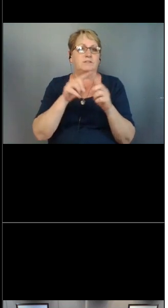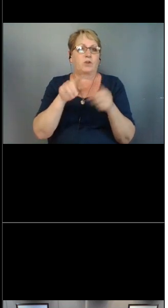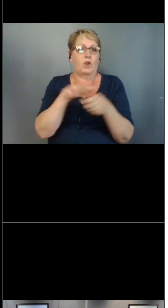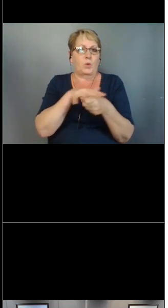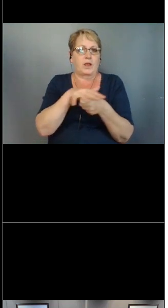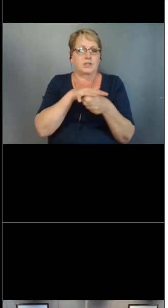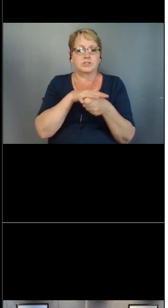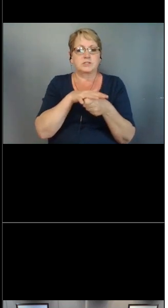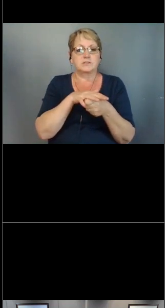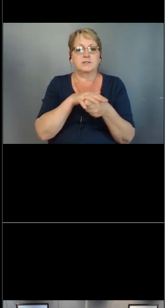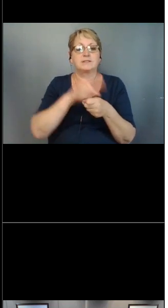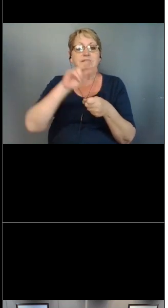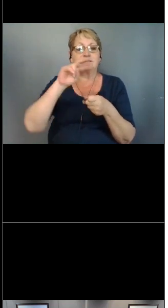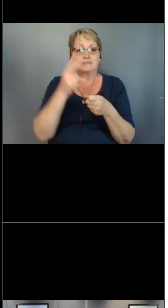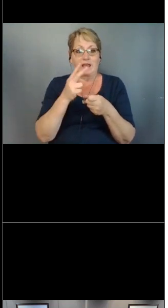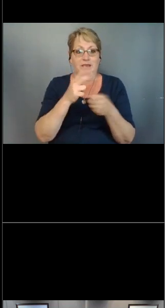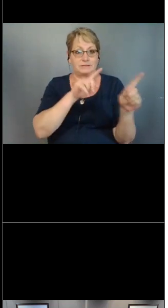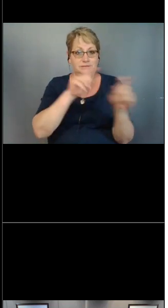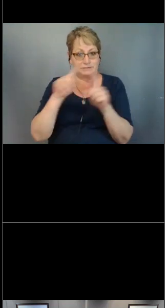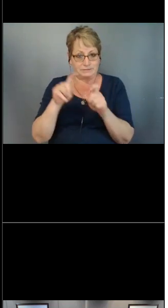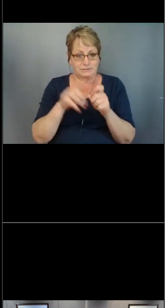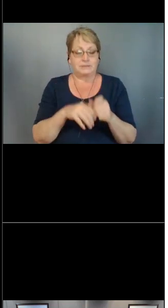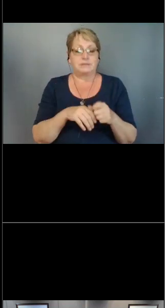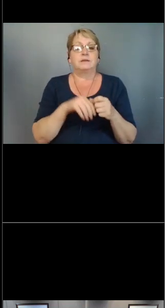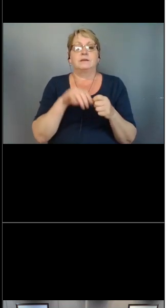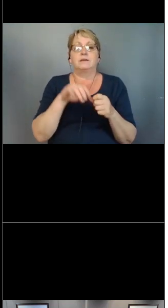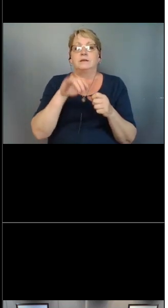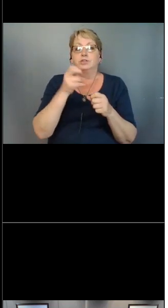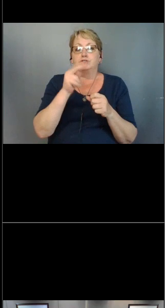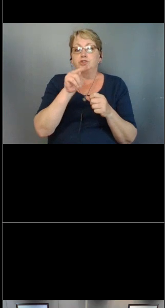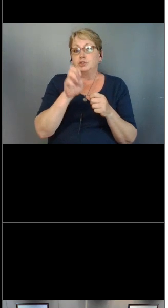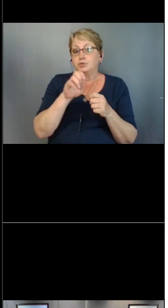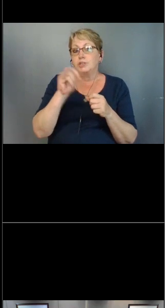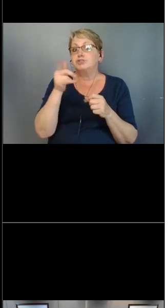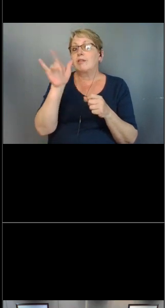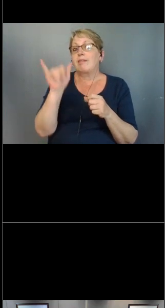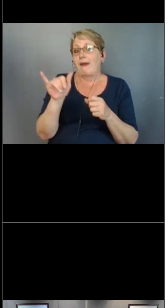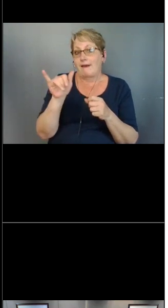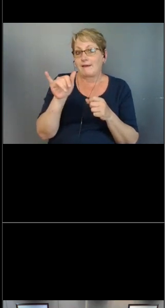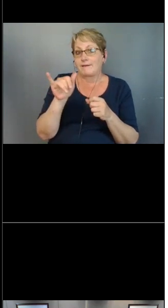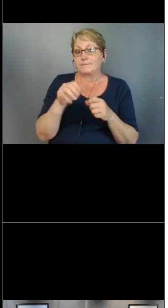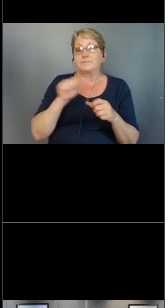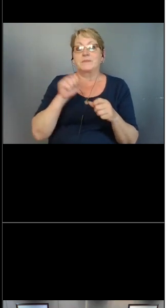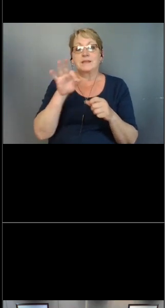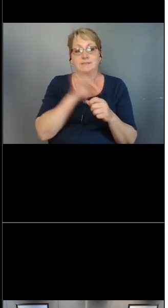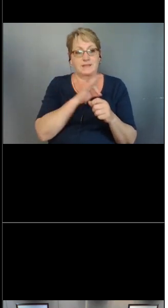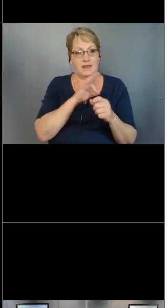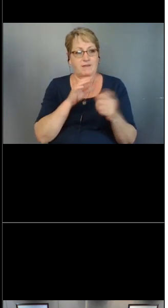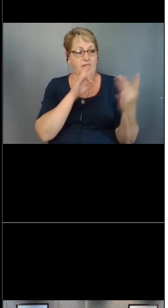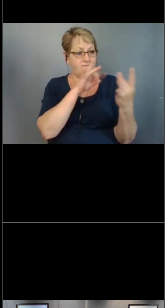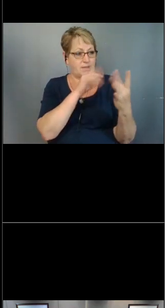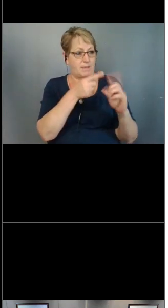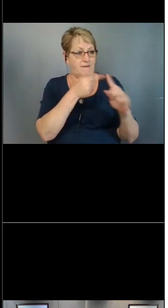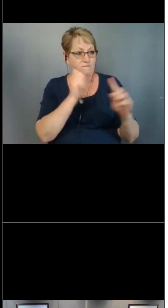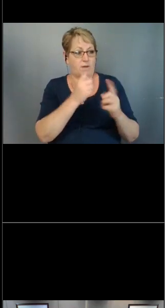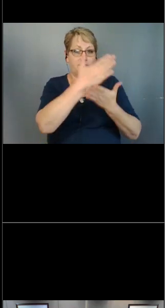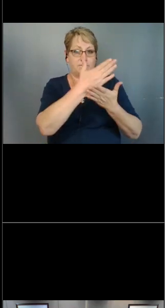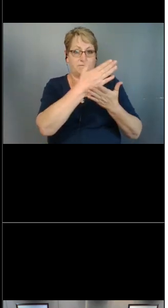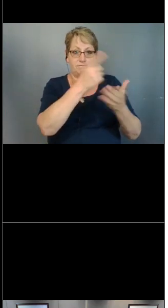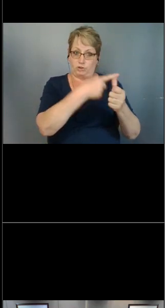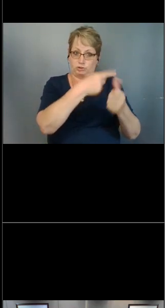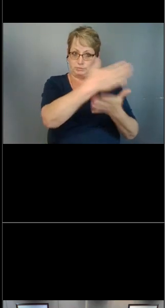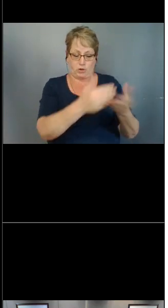The second round of community engagement was conducted in late June and July. Staff were able to take the feedback from phase one and begin developing a